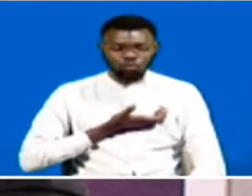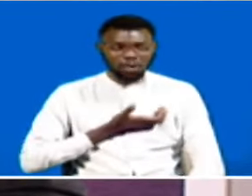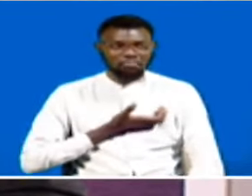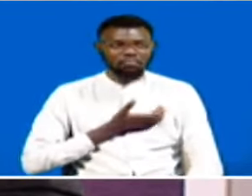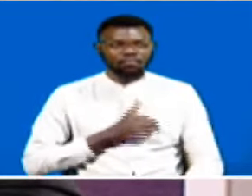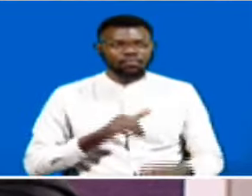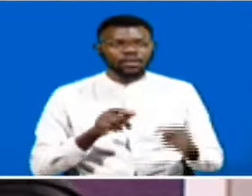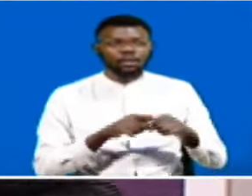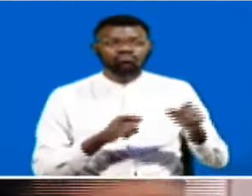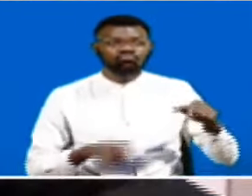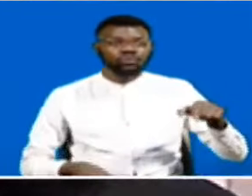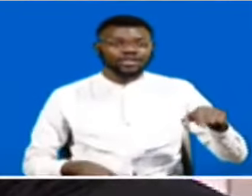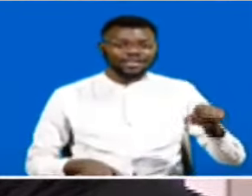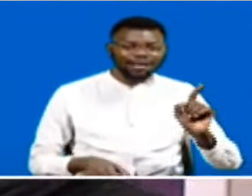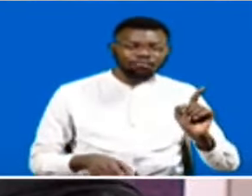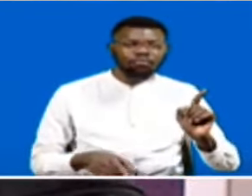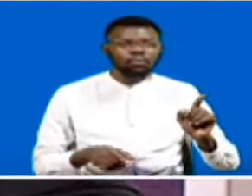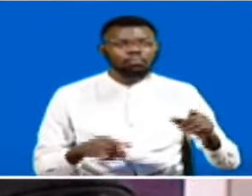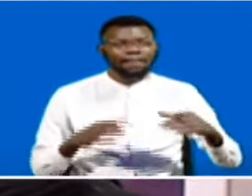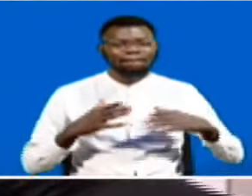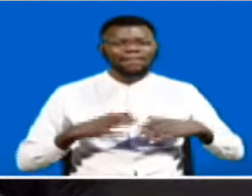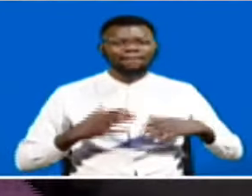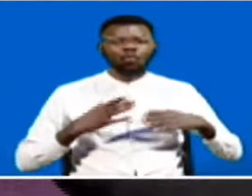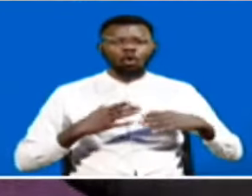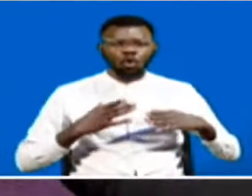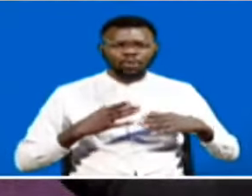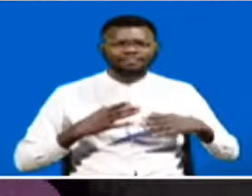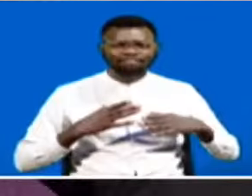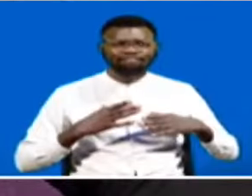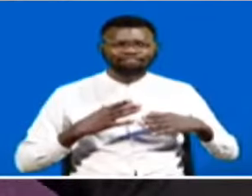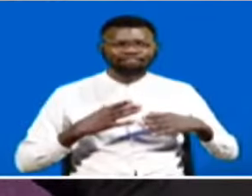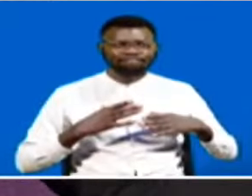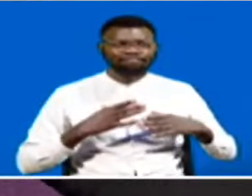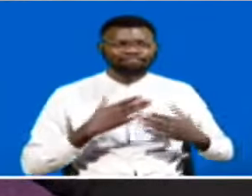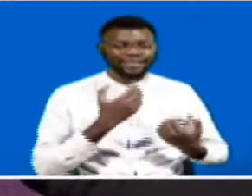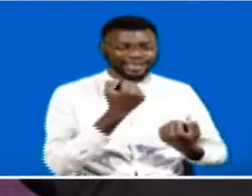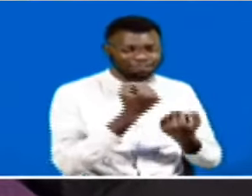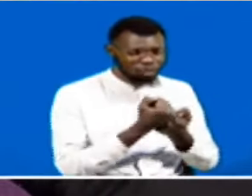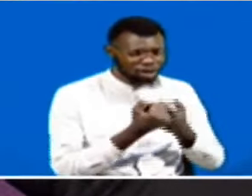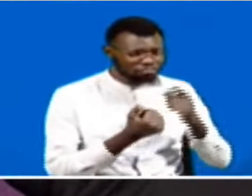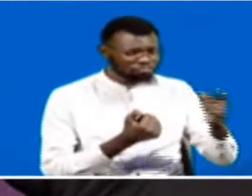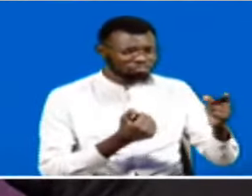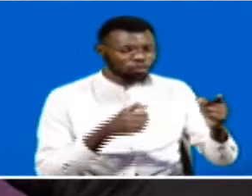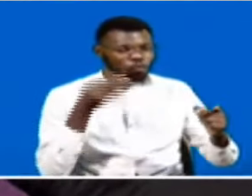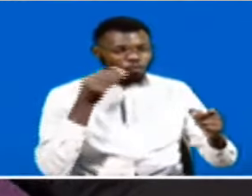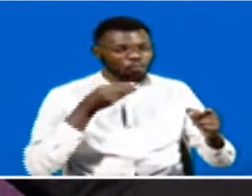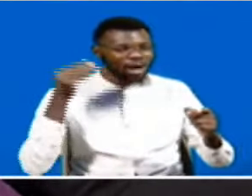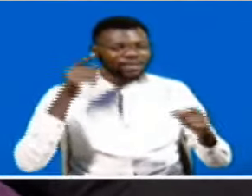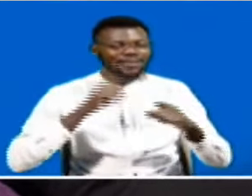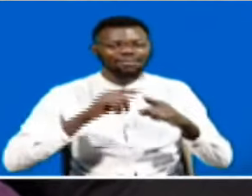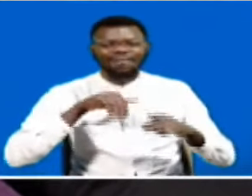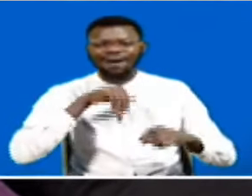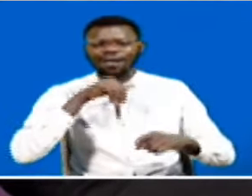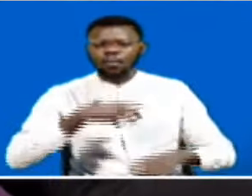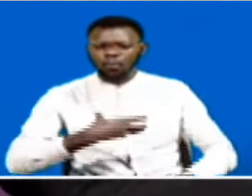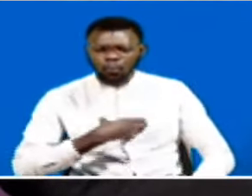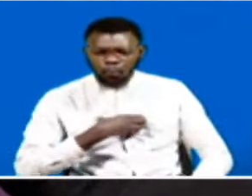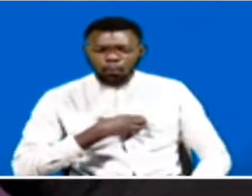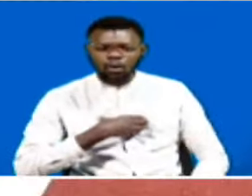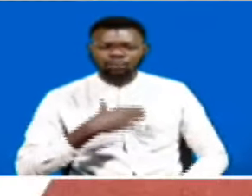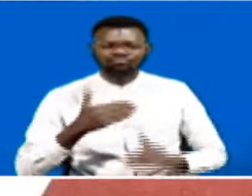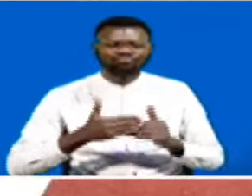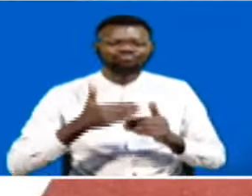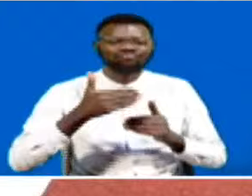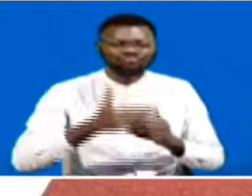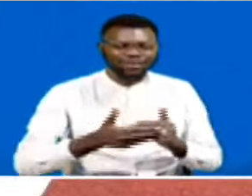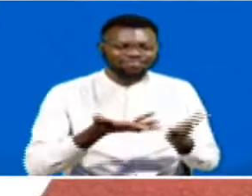And obviously, now they are saying Oparanya is a likely successor of Raila Odinga. Why are we talking about a likely successor of Raila